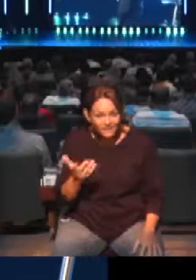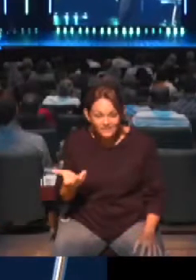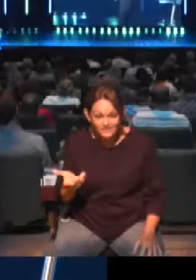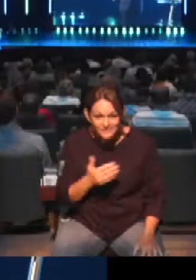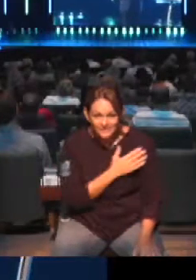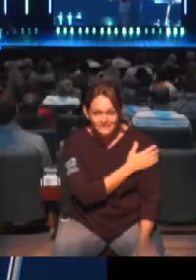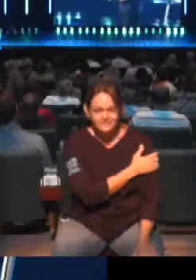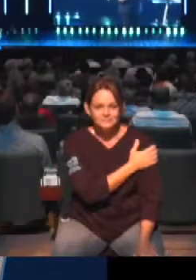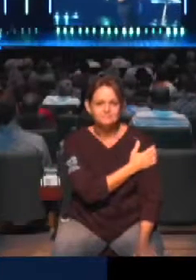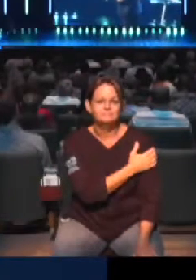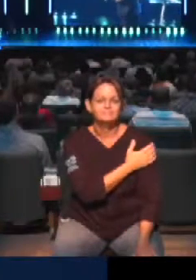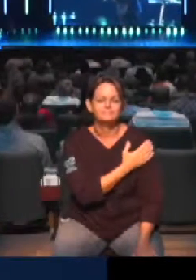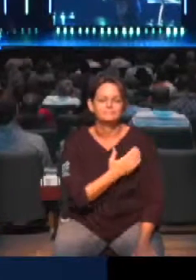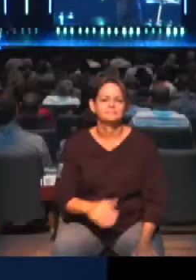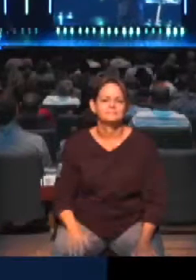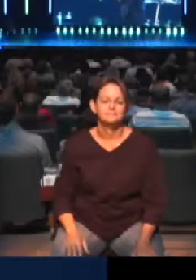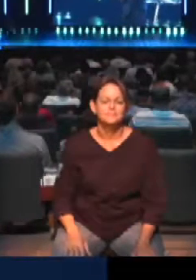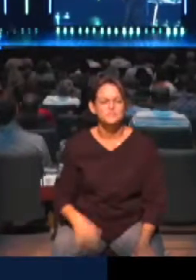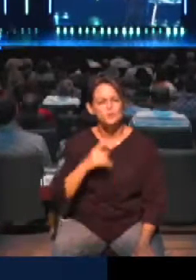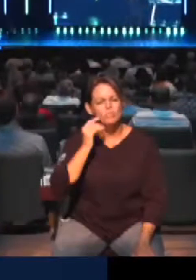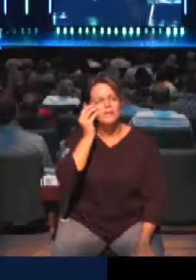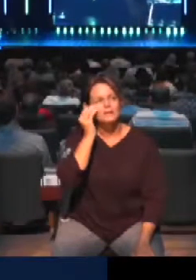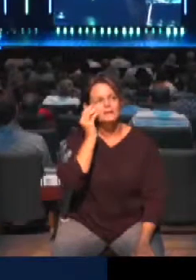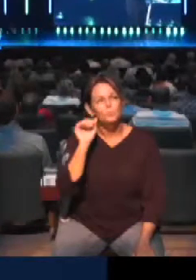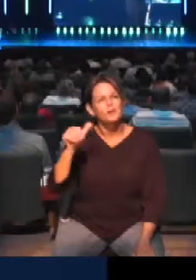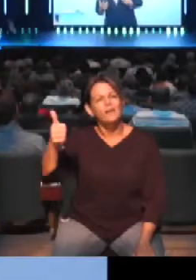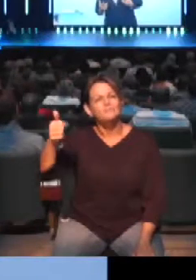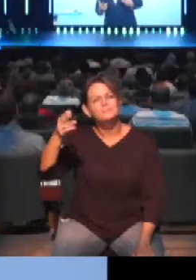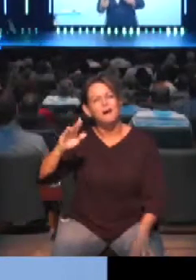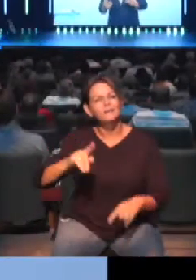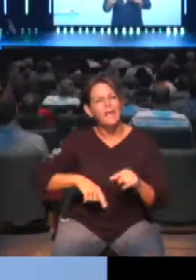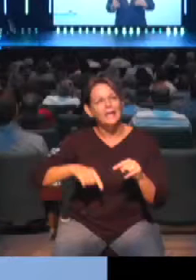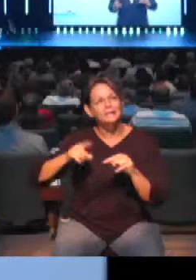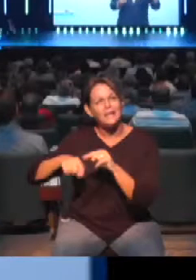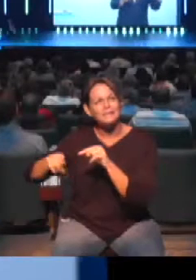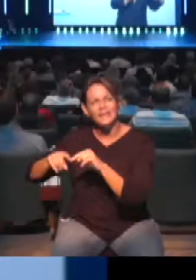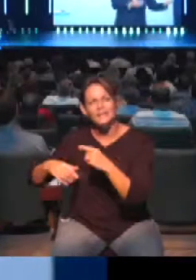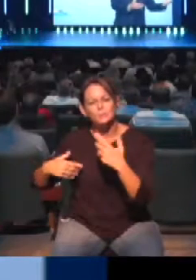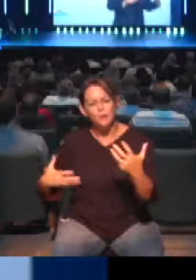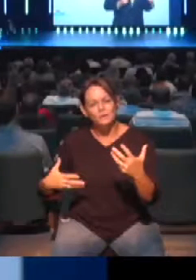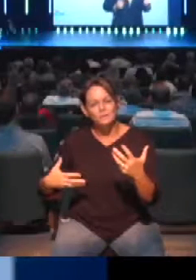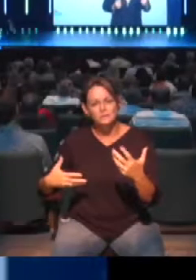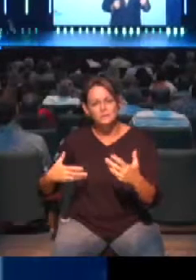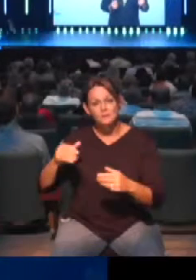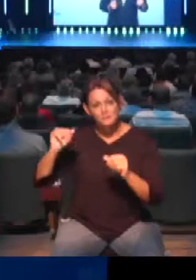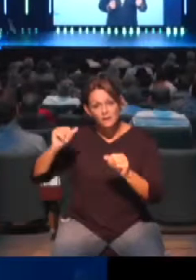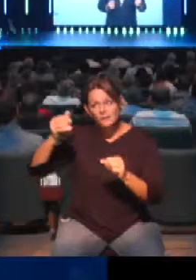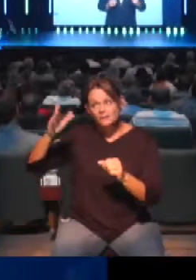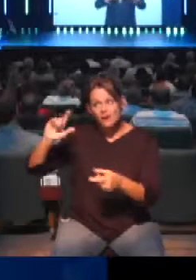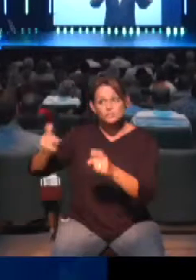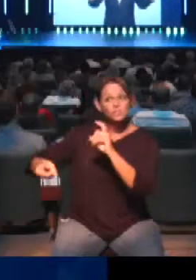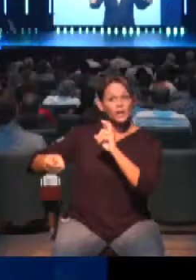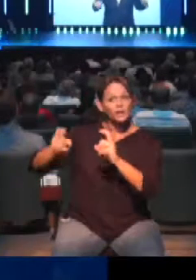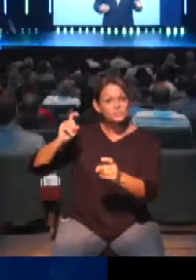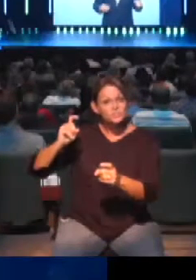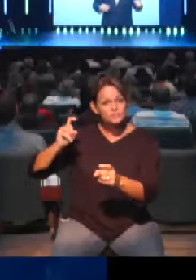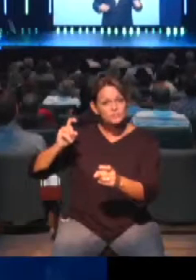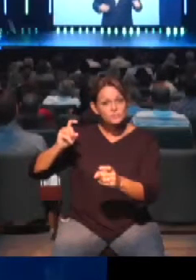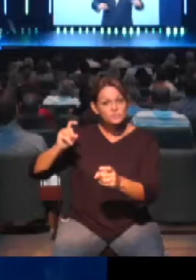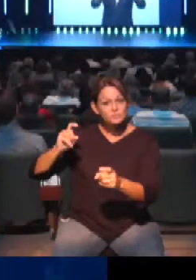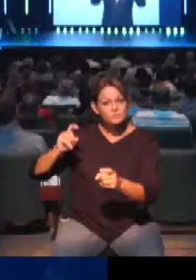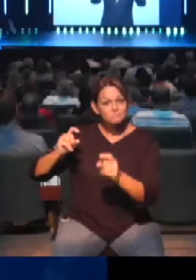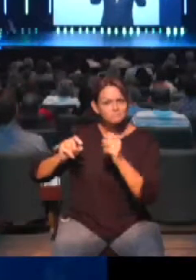God can't do, and some of these are kind of humorous when you think about it. One is God can't change. He can't